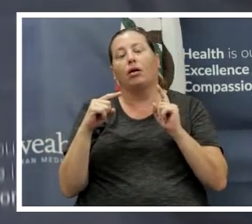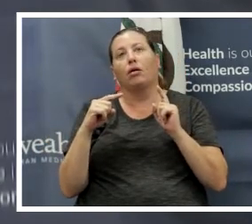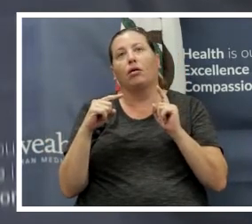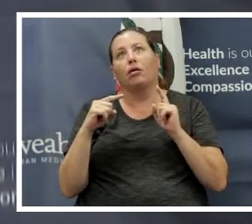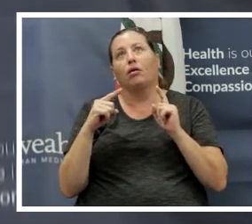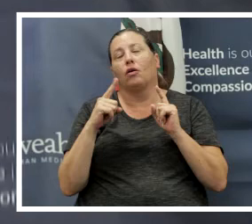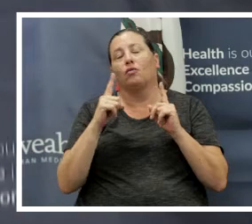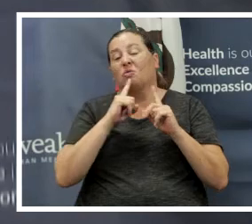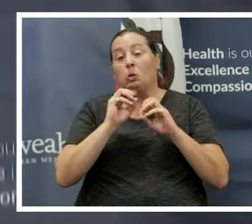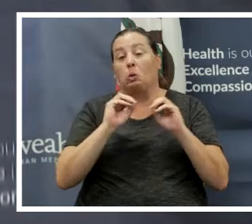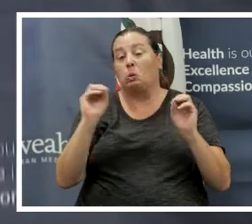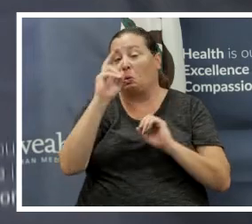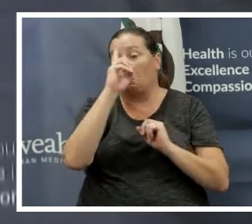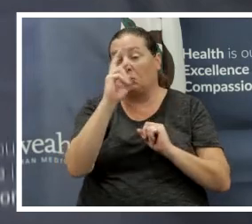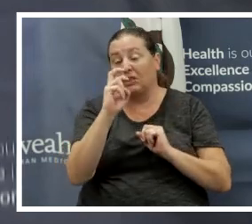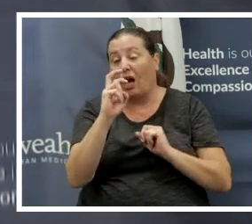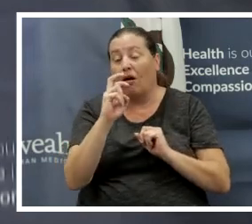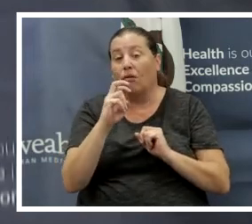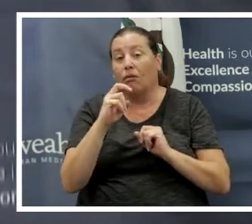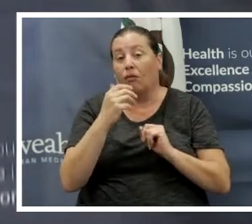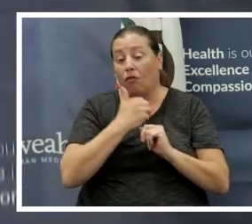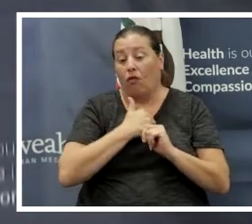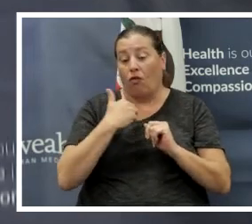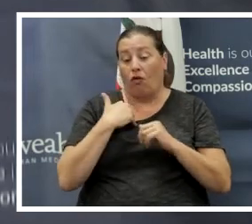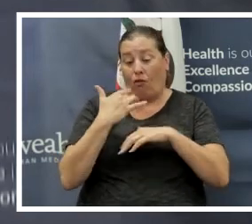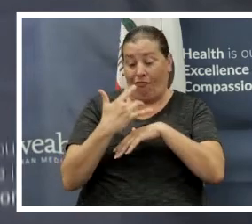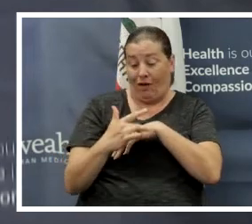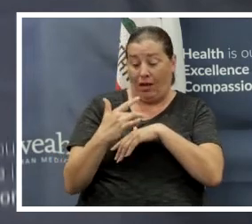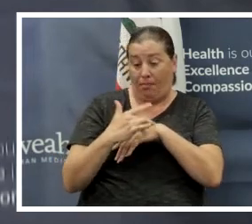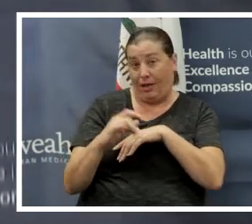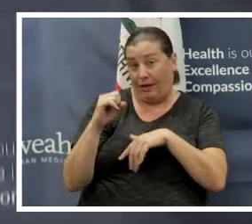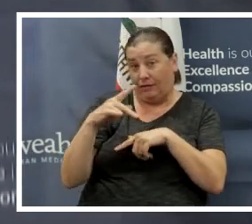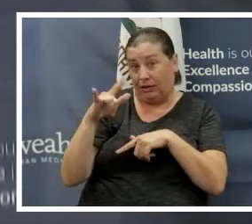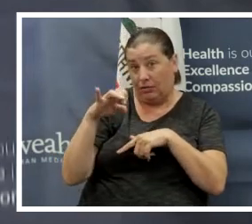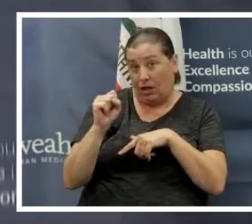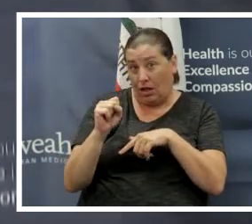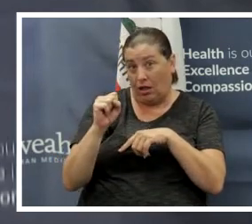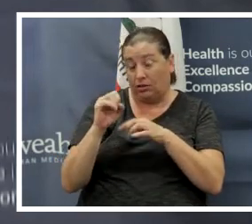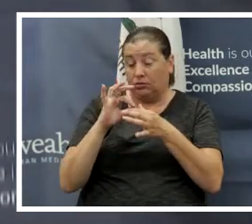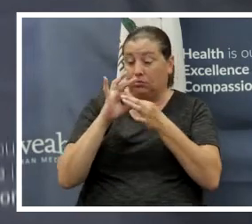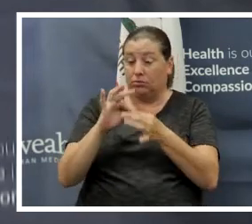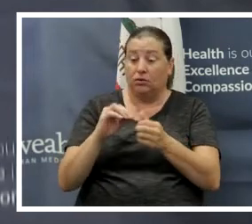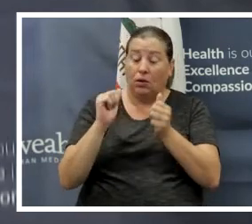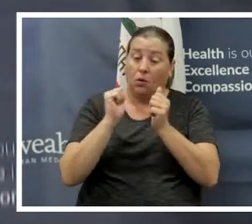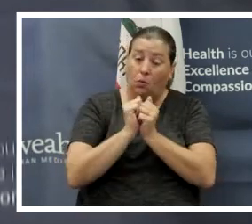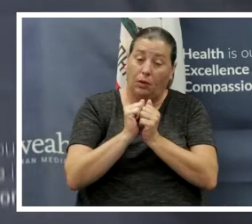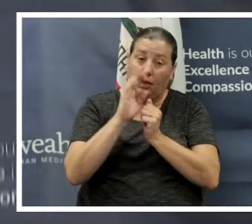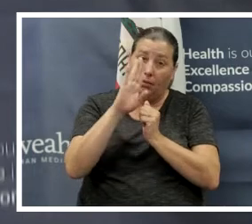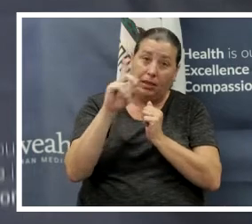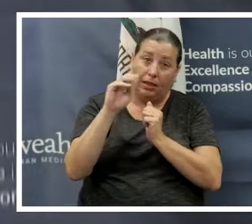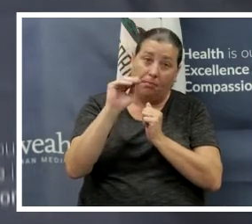there's no doubt about it, our availability of supplies, particularly on the BD Max and the ID Now, Abbott ID